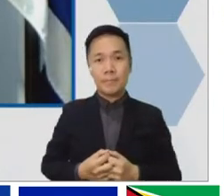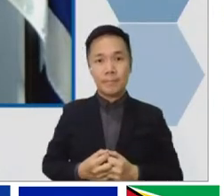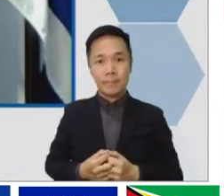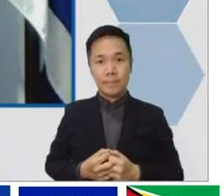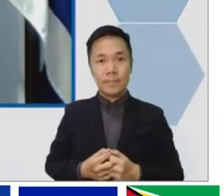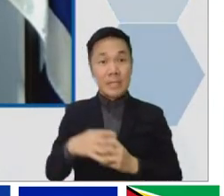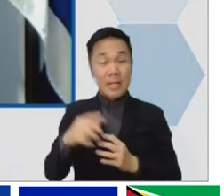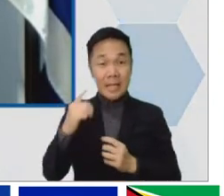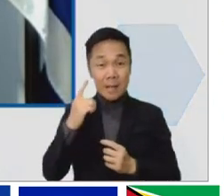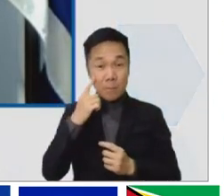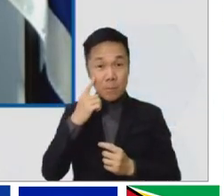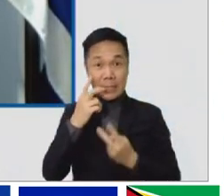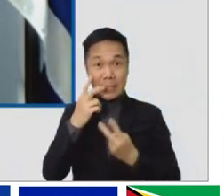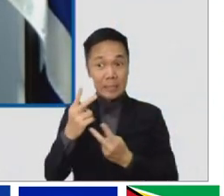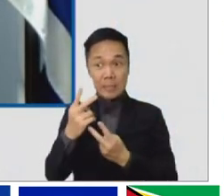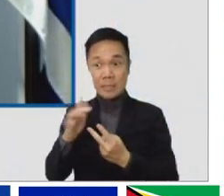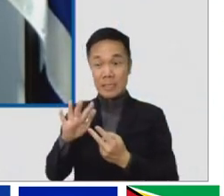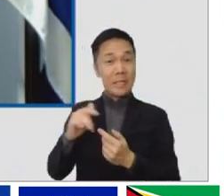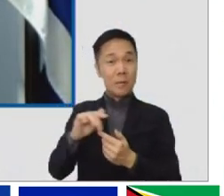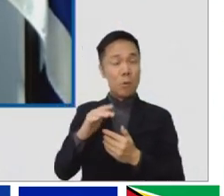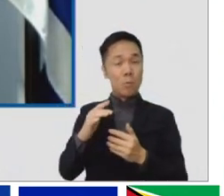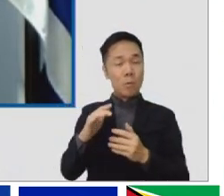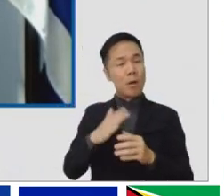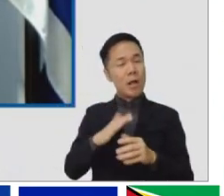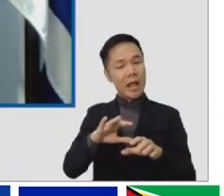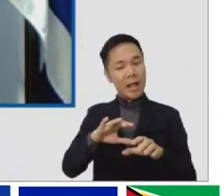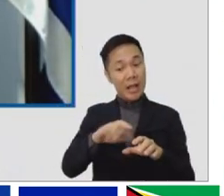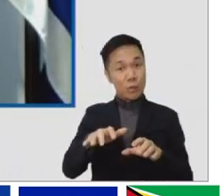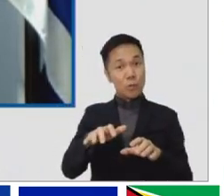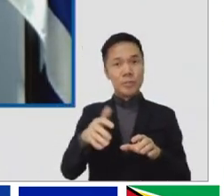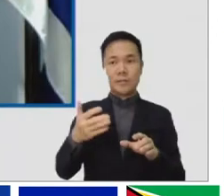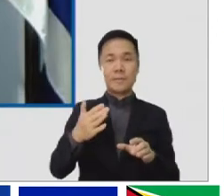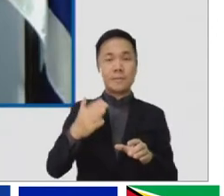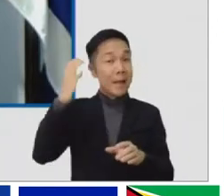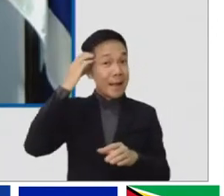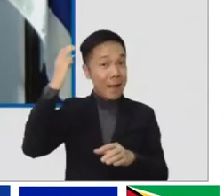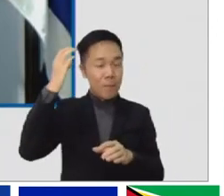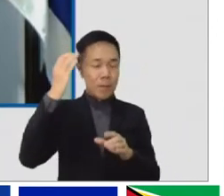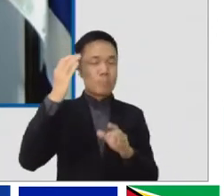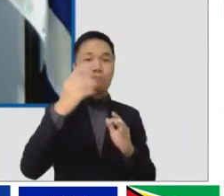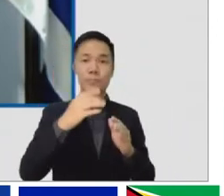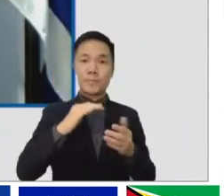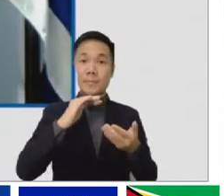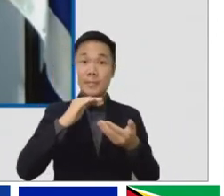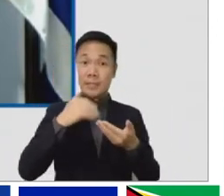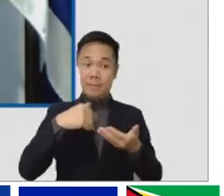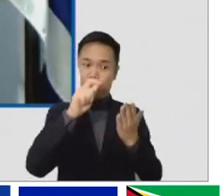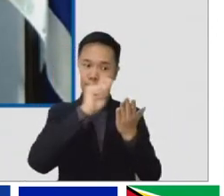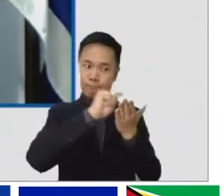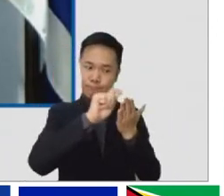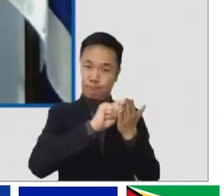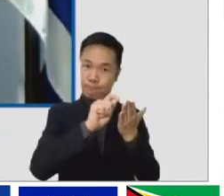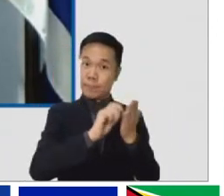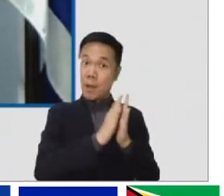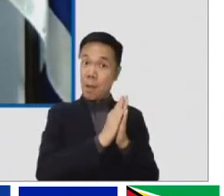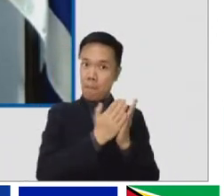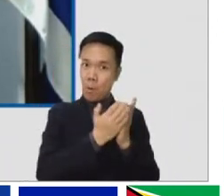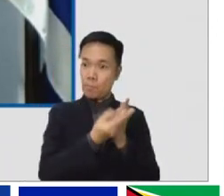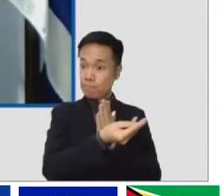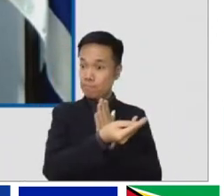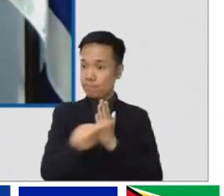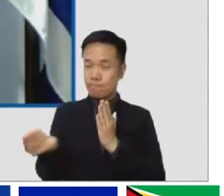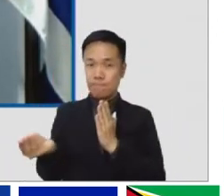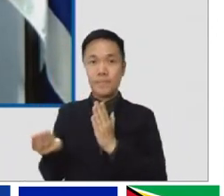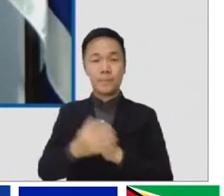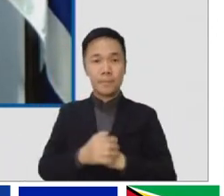our state warranties as institutionality, and it is established